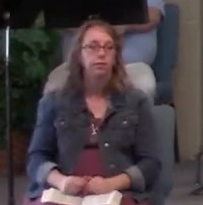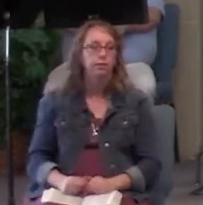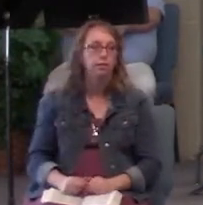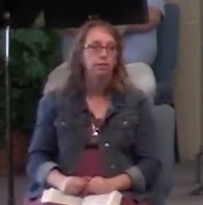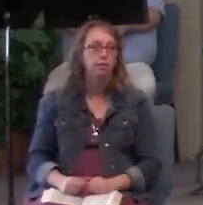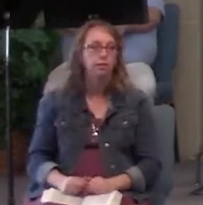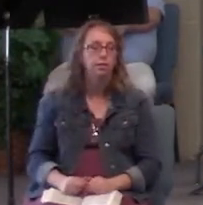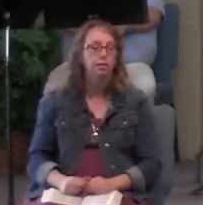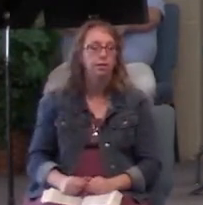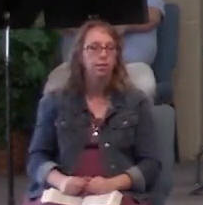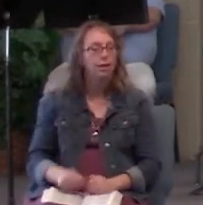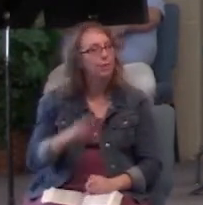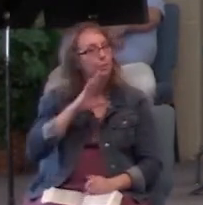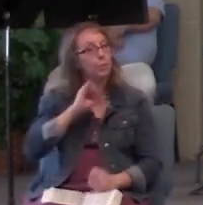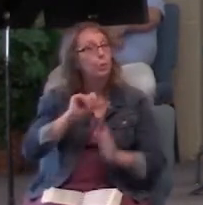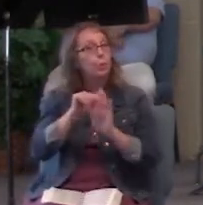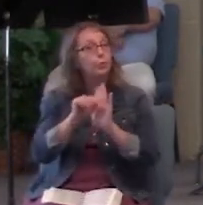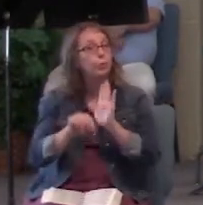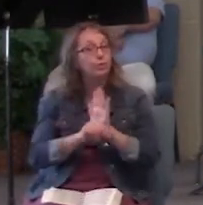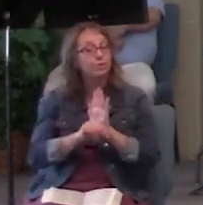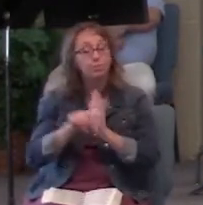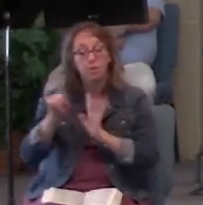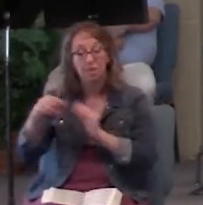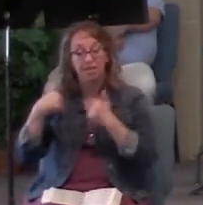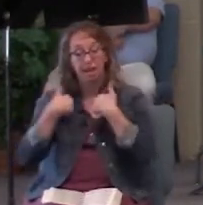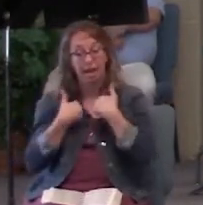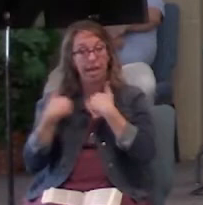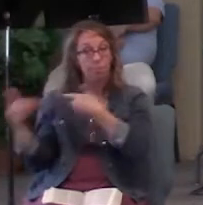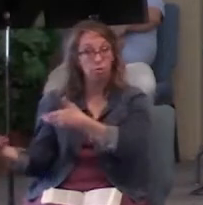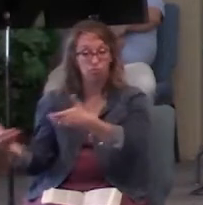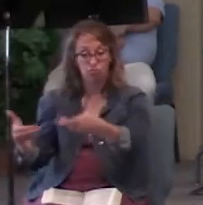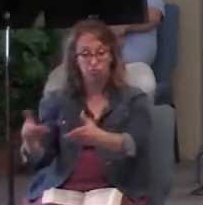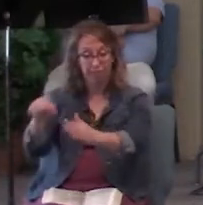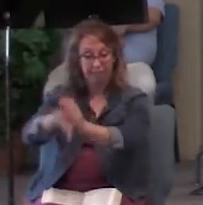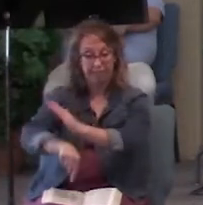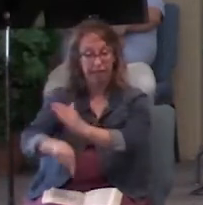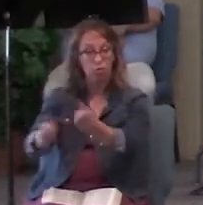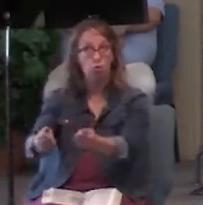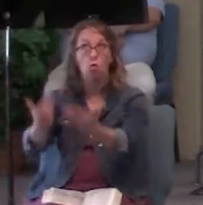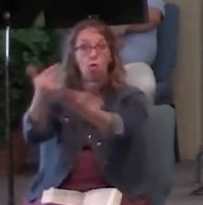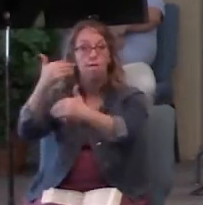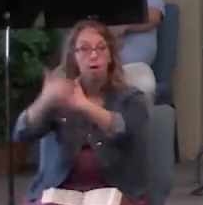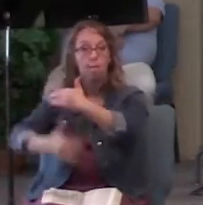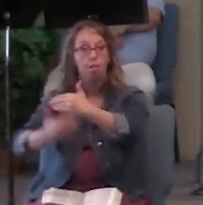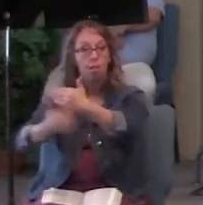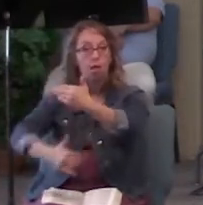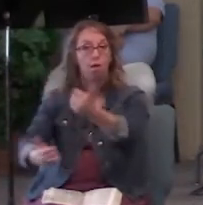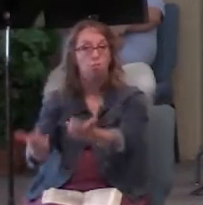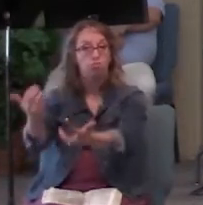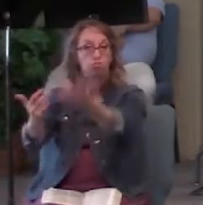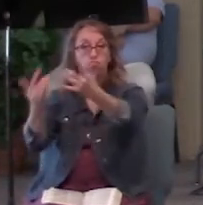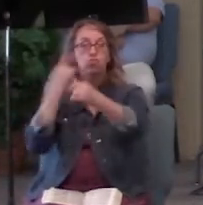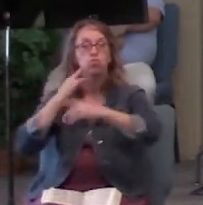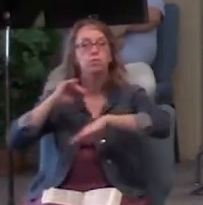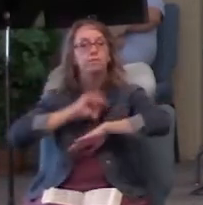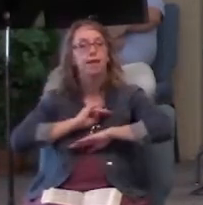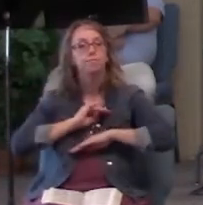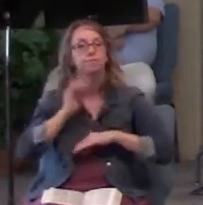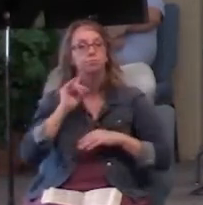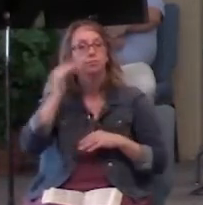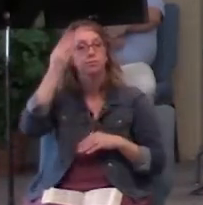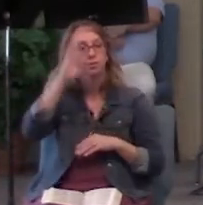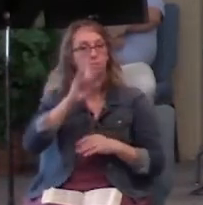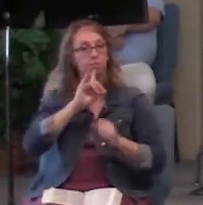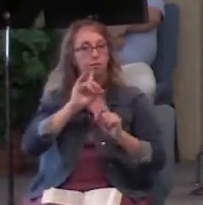See, in the Old Testament, they would have to kill animals to provide a blood offering to satisfy God's